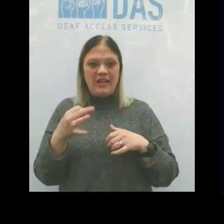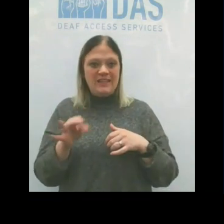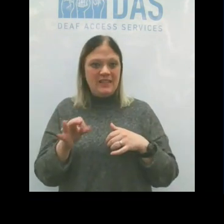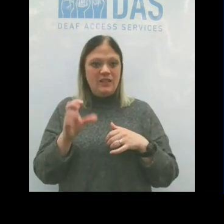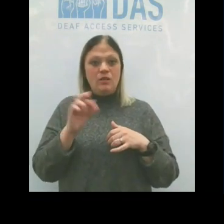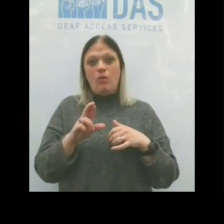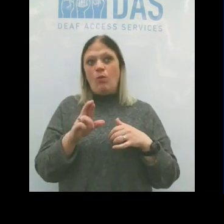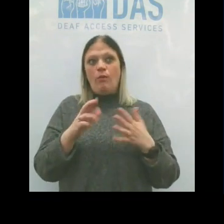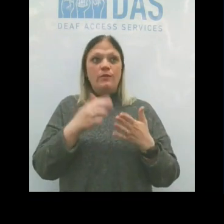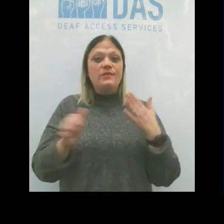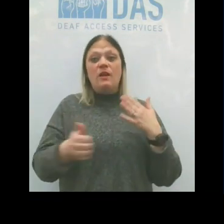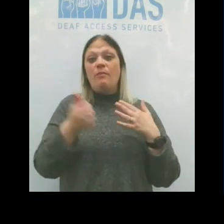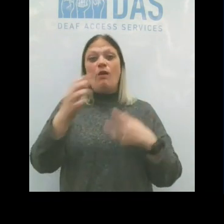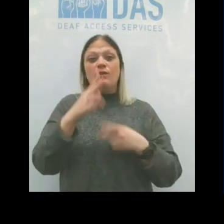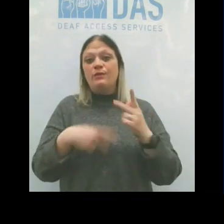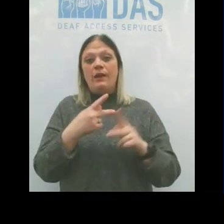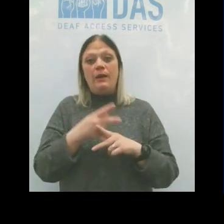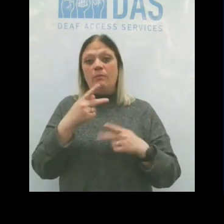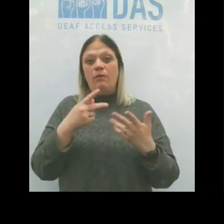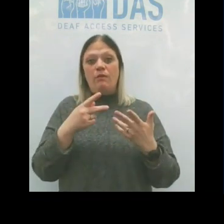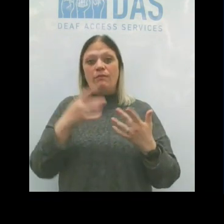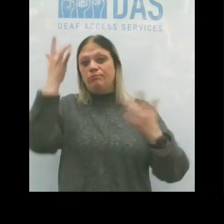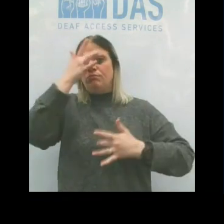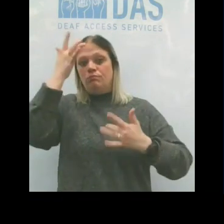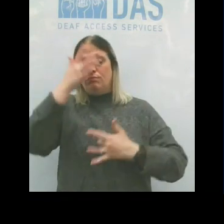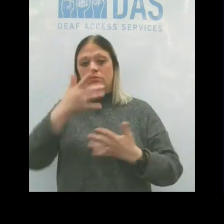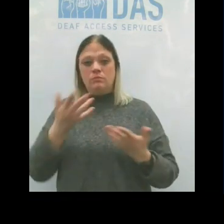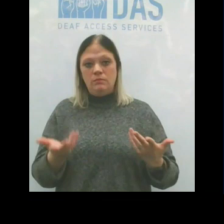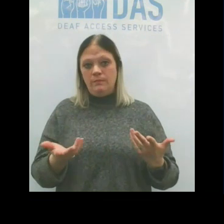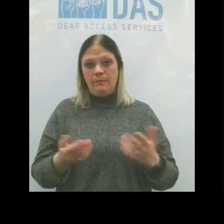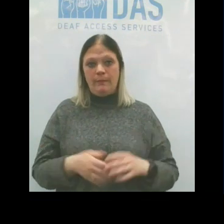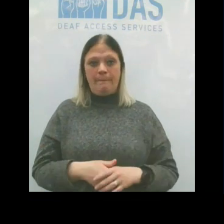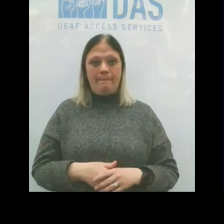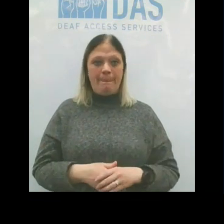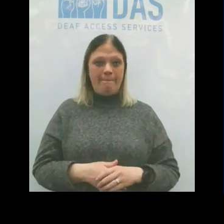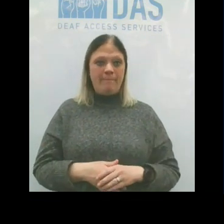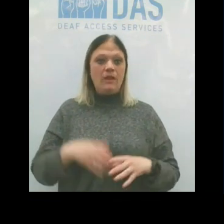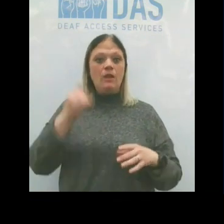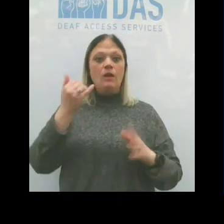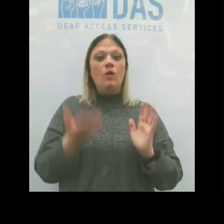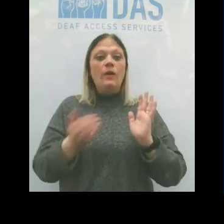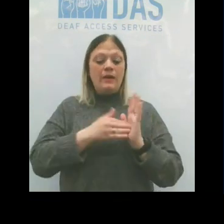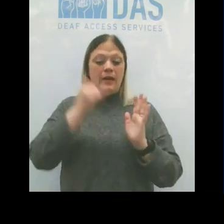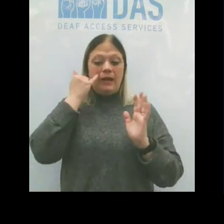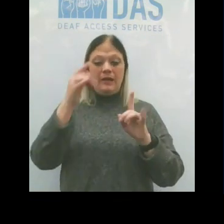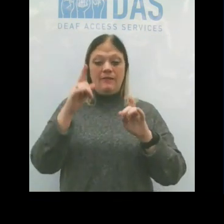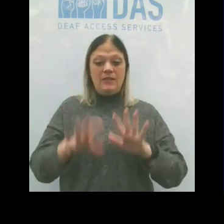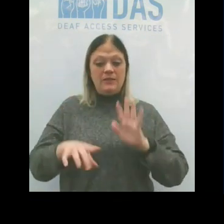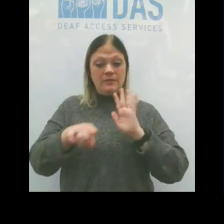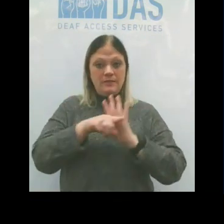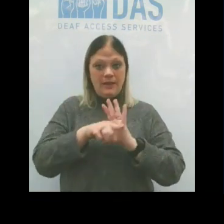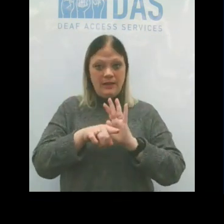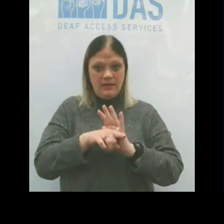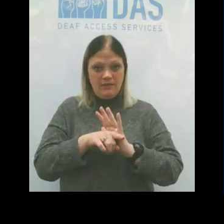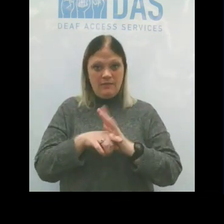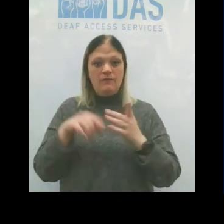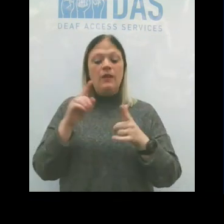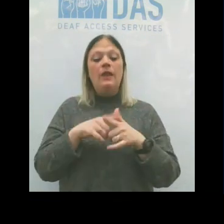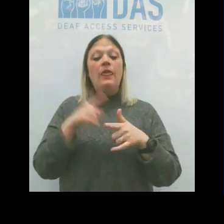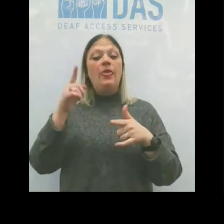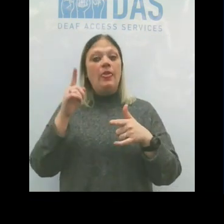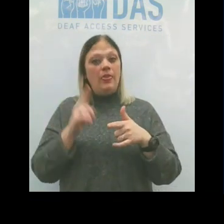that, or some other type of infection that is causing those symptoms. Again, if their test is negative, after that, then they